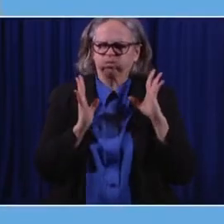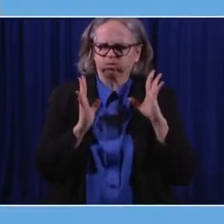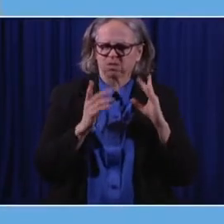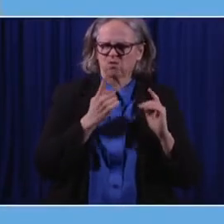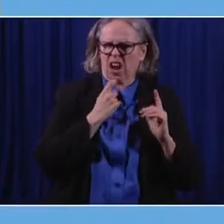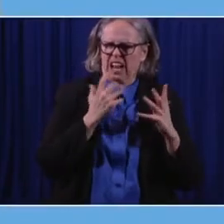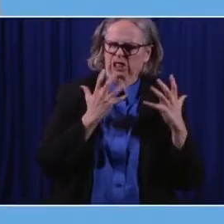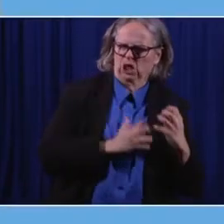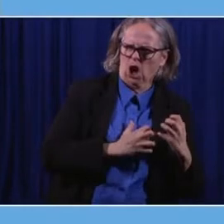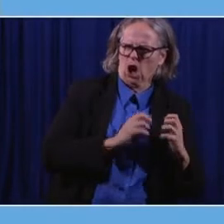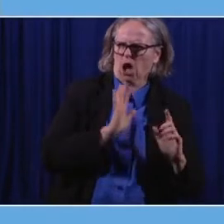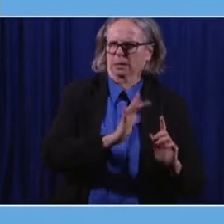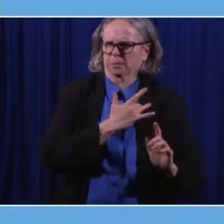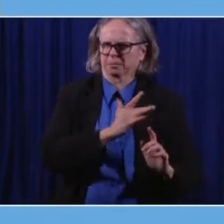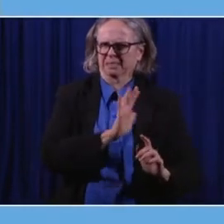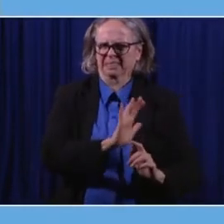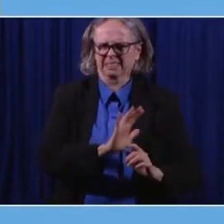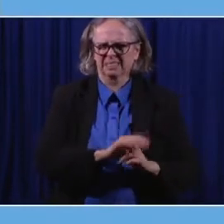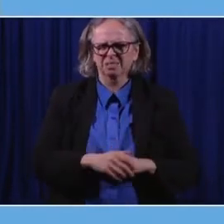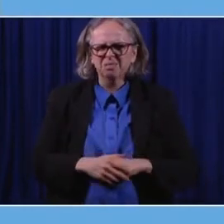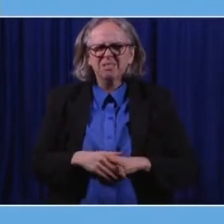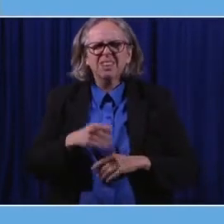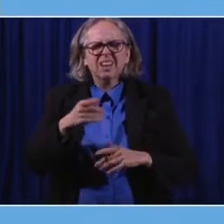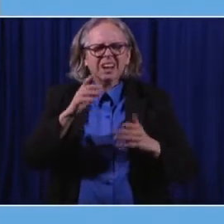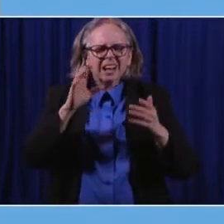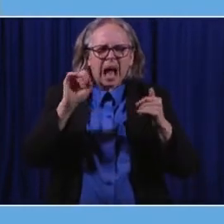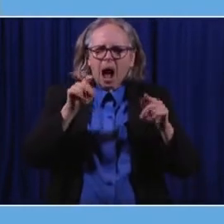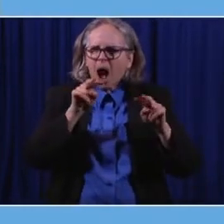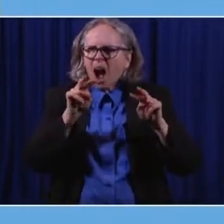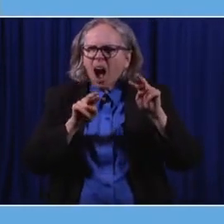compared to other counties.